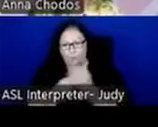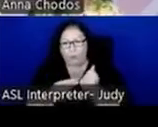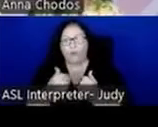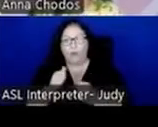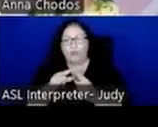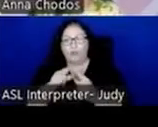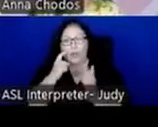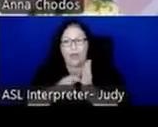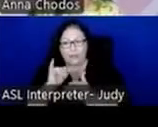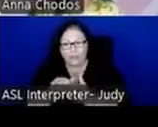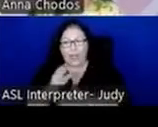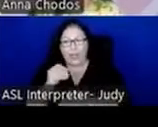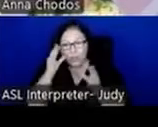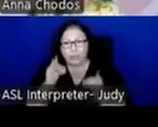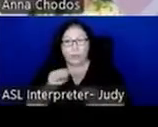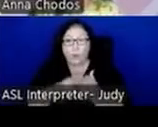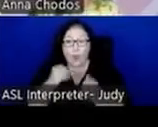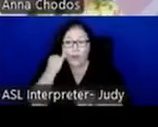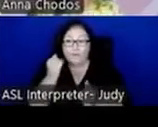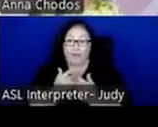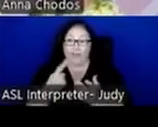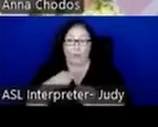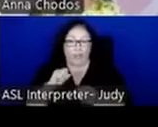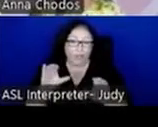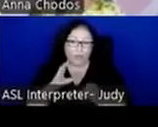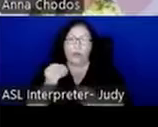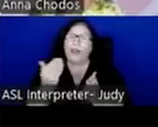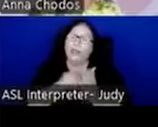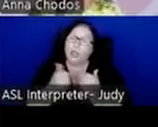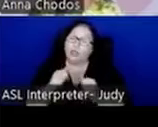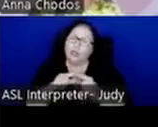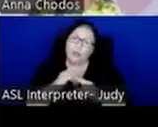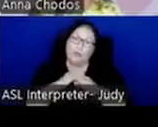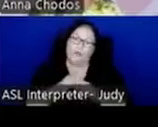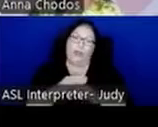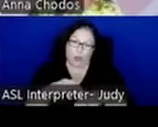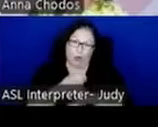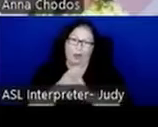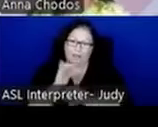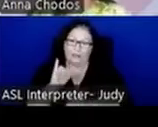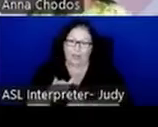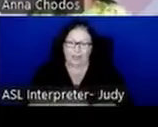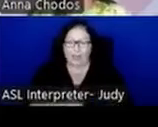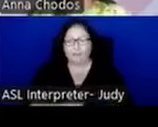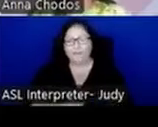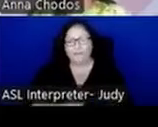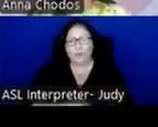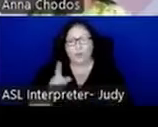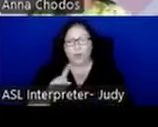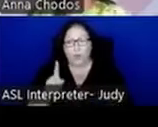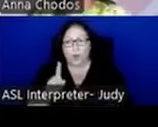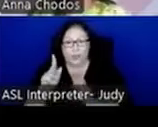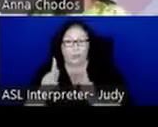trying to prevent a crisis like that to begin with, where the person just feels like they have no options, like their caregiving role